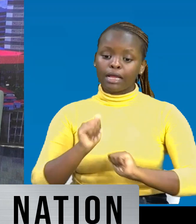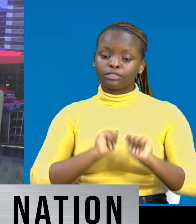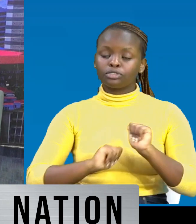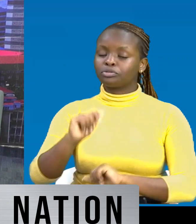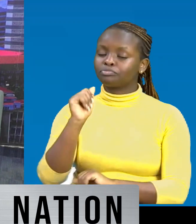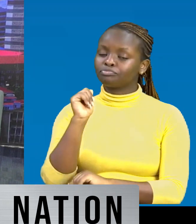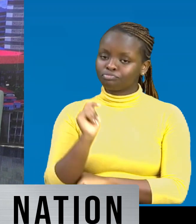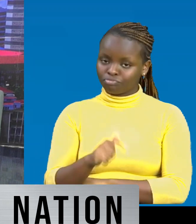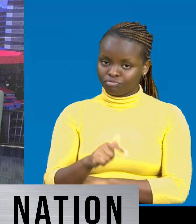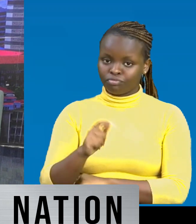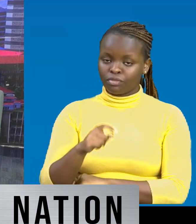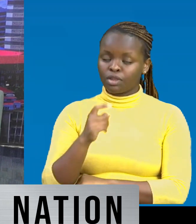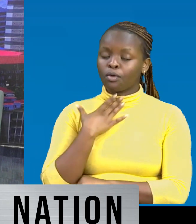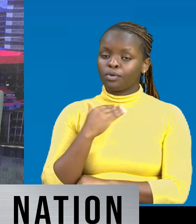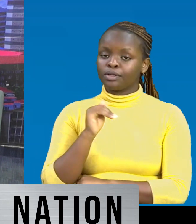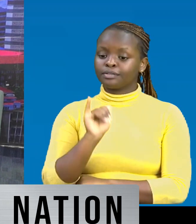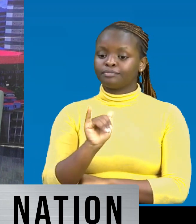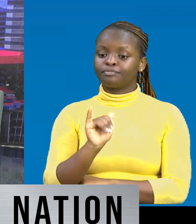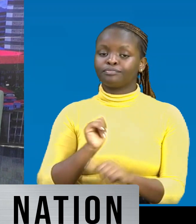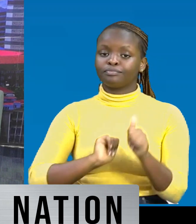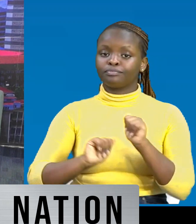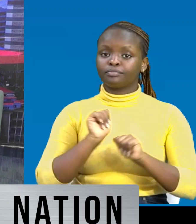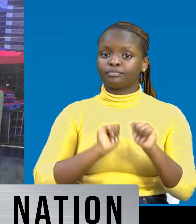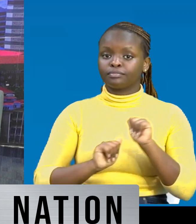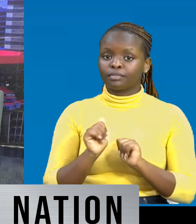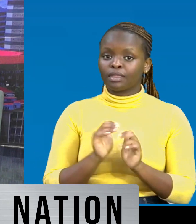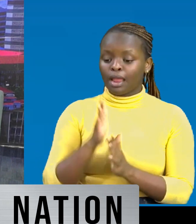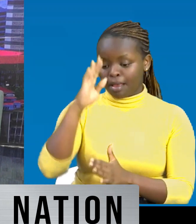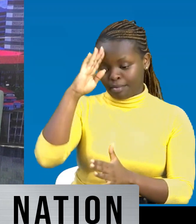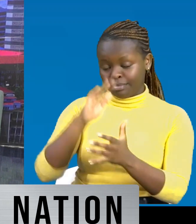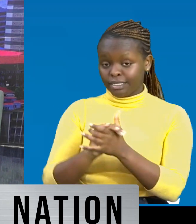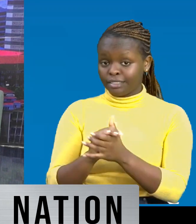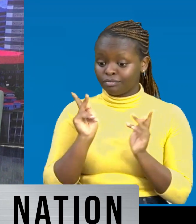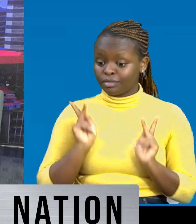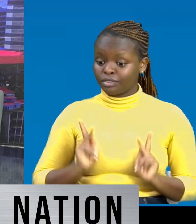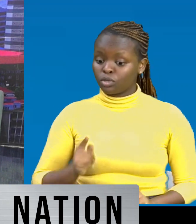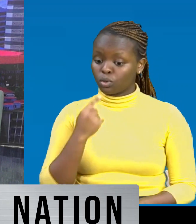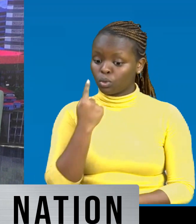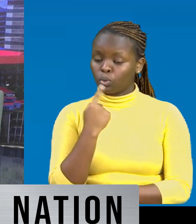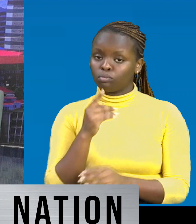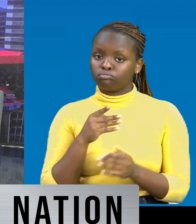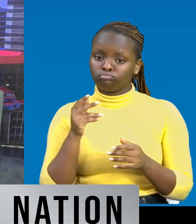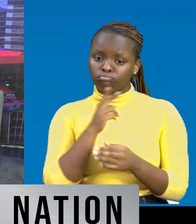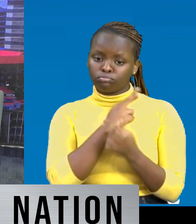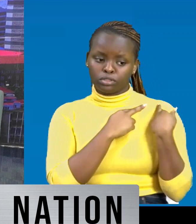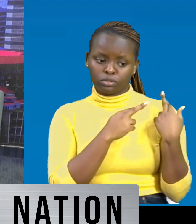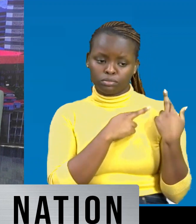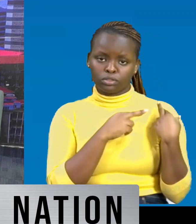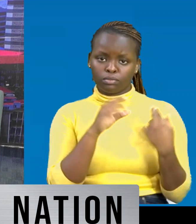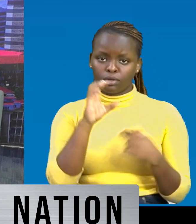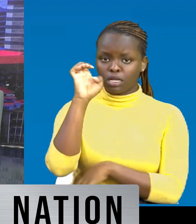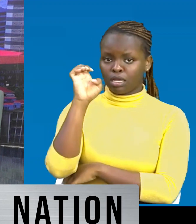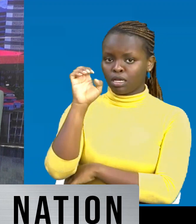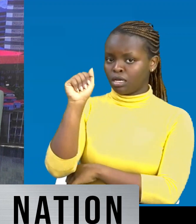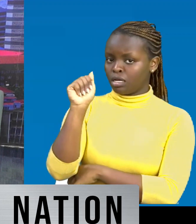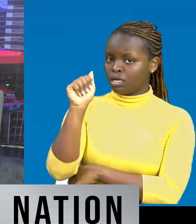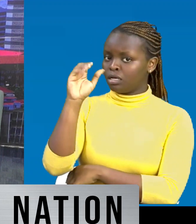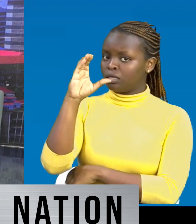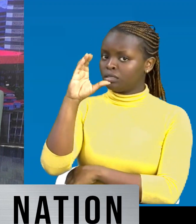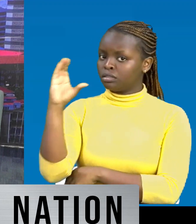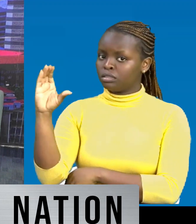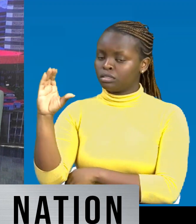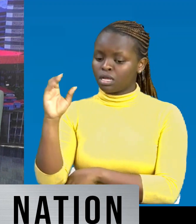And I believe that the person who is now in charge of EACC, the